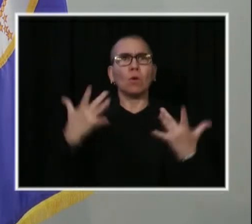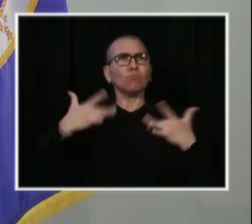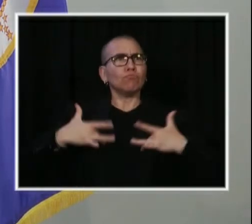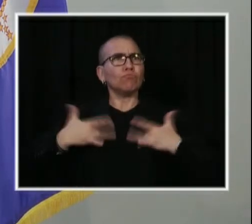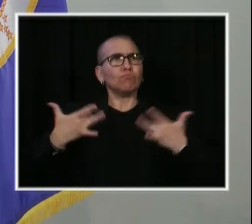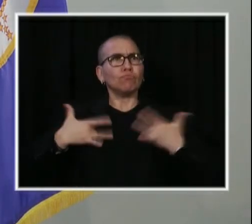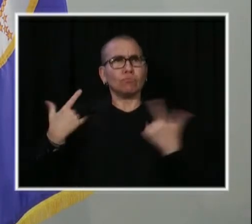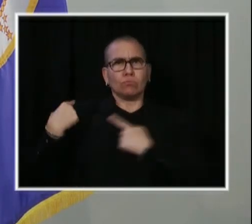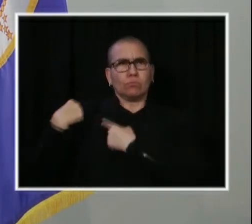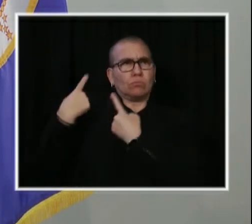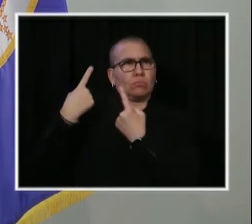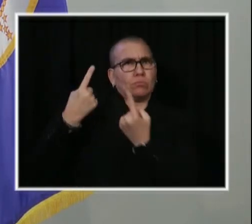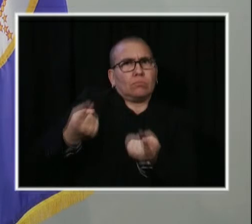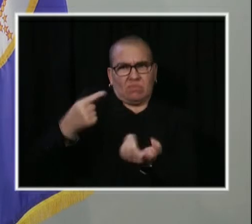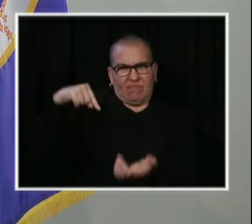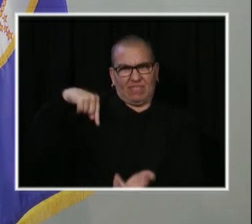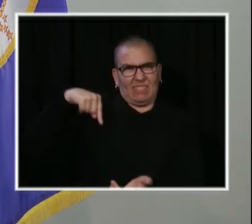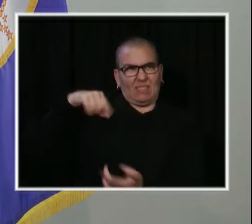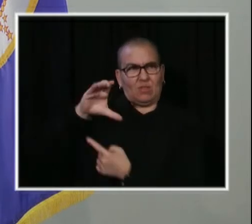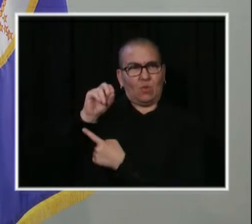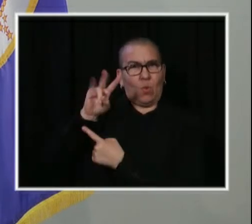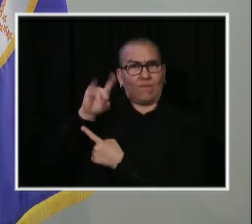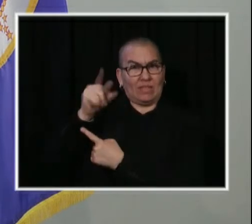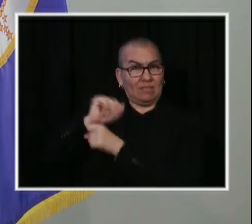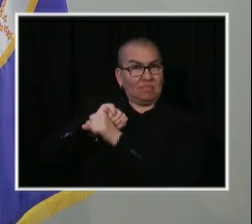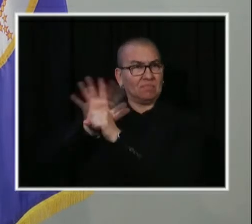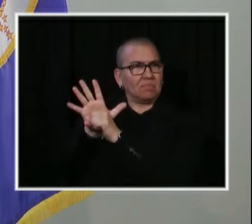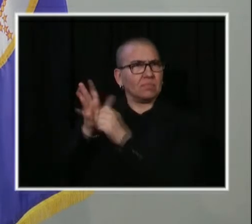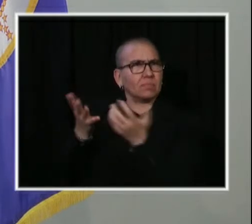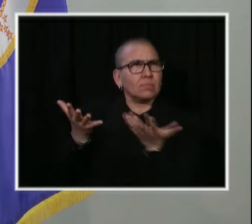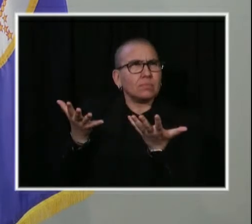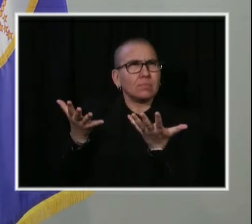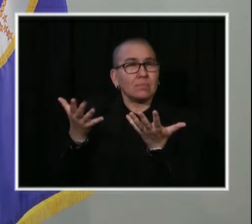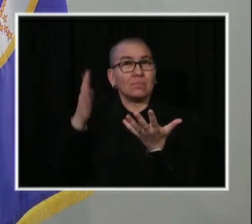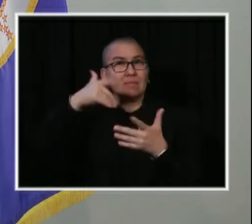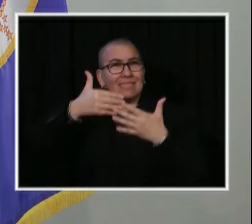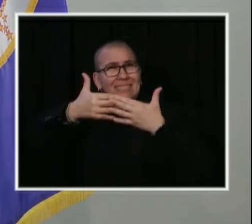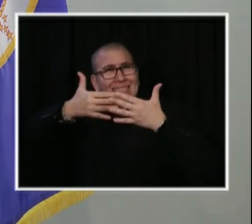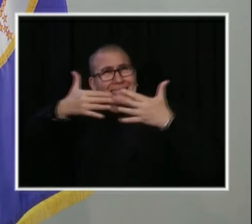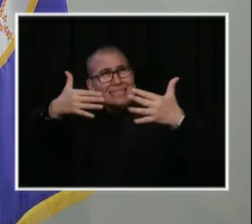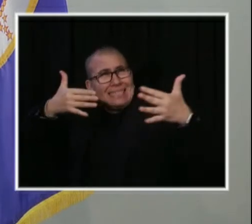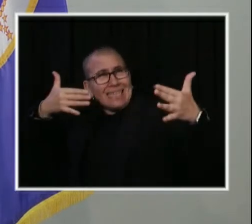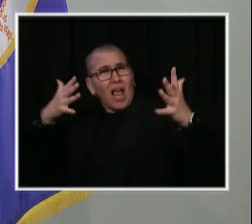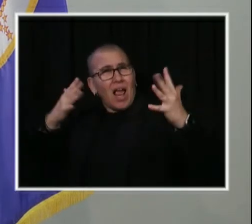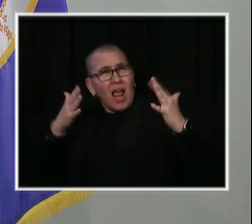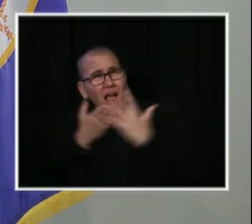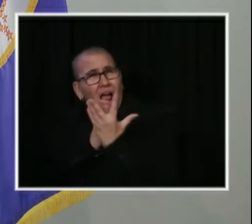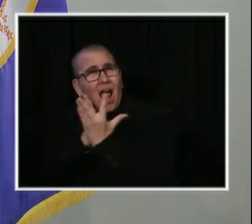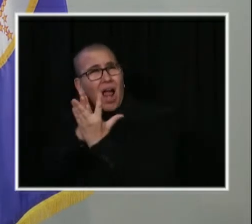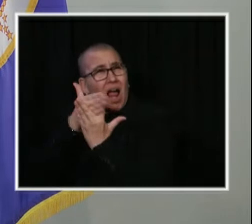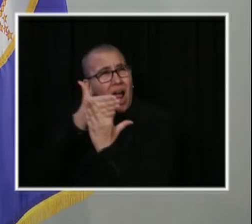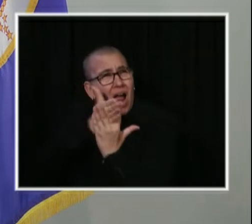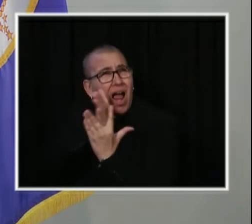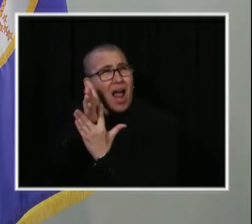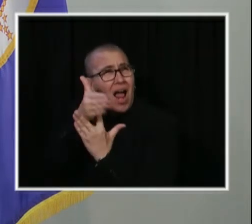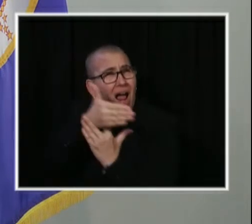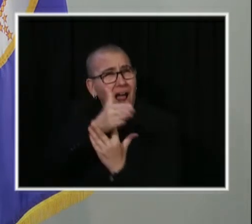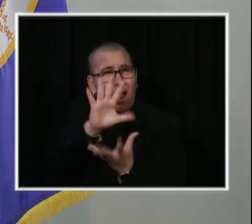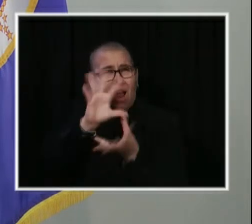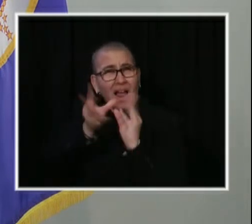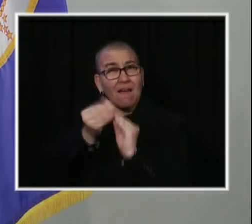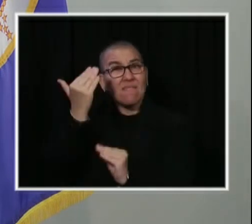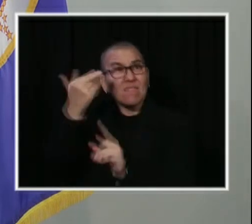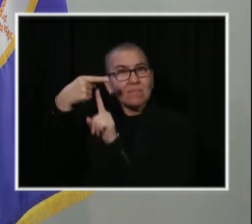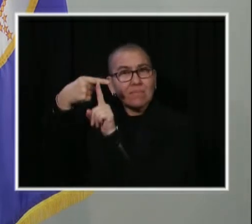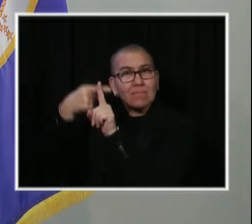this. We described as a long, dark winter 15 months ago. I'm joined today by very familiar faces. Commissioner of